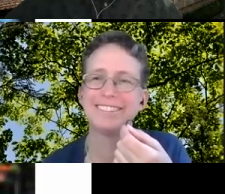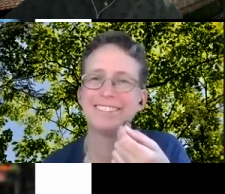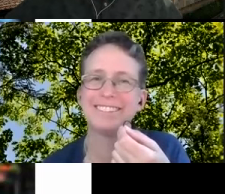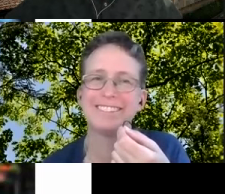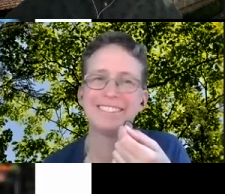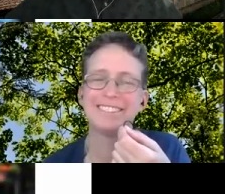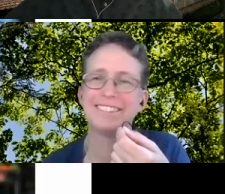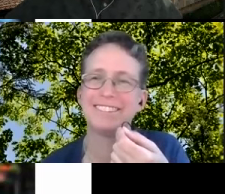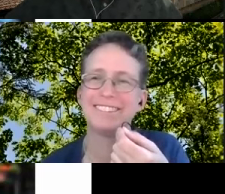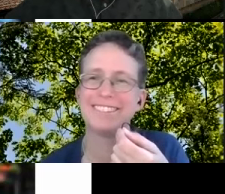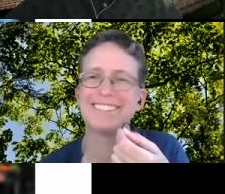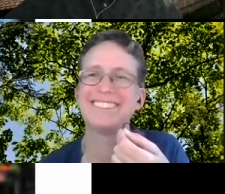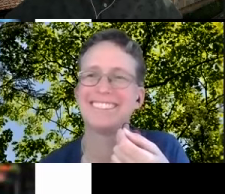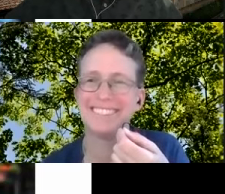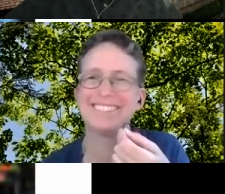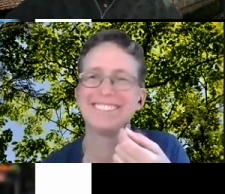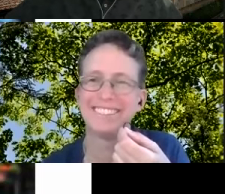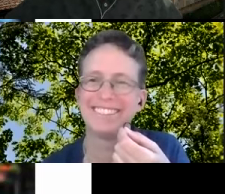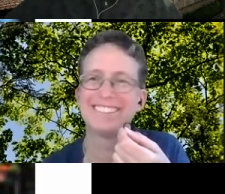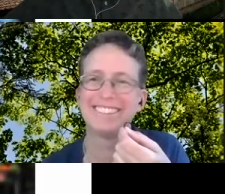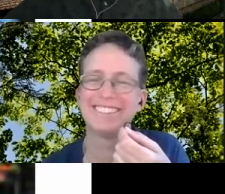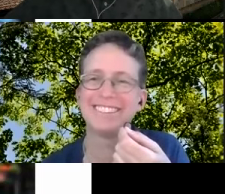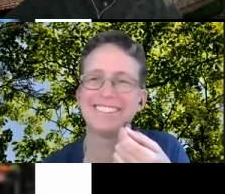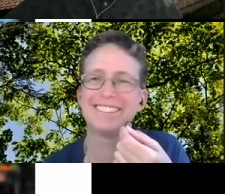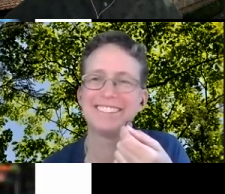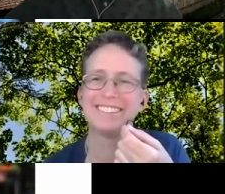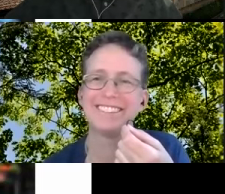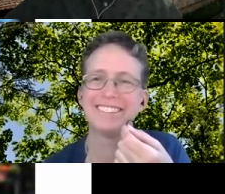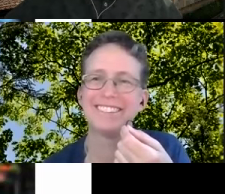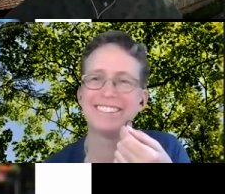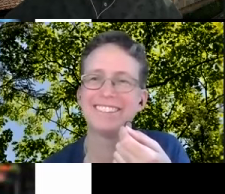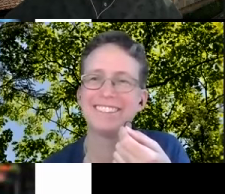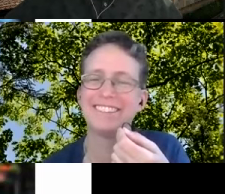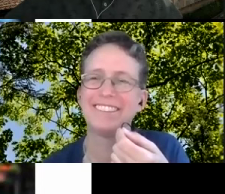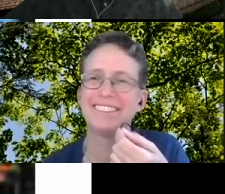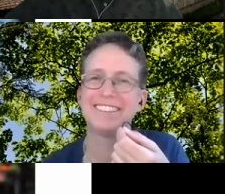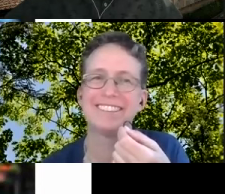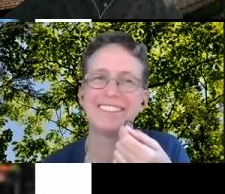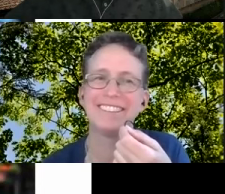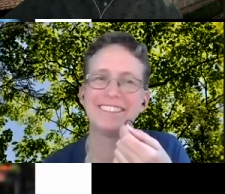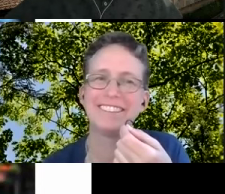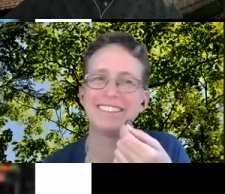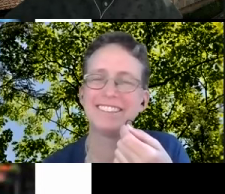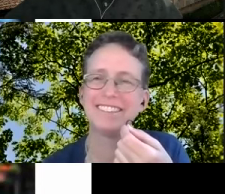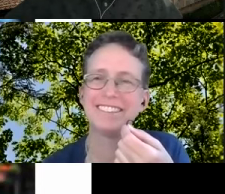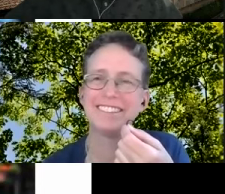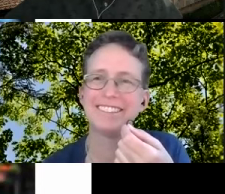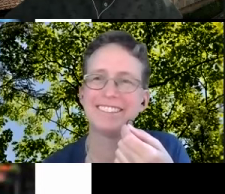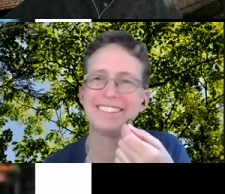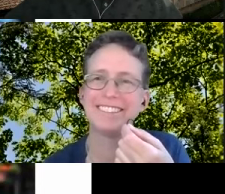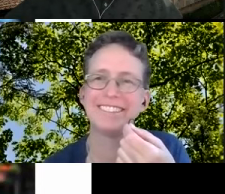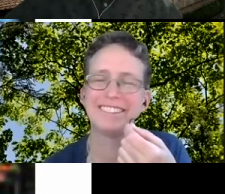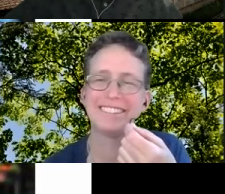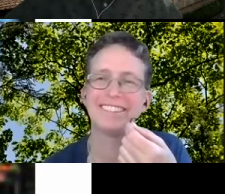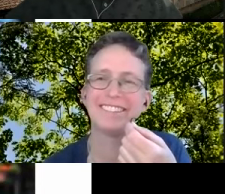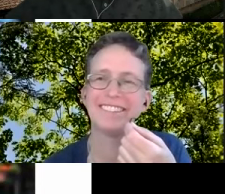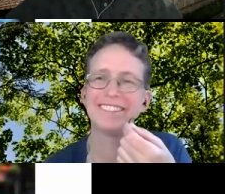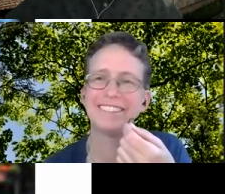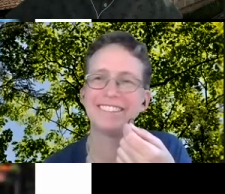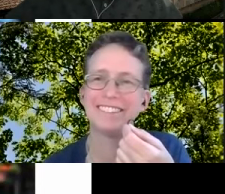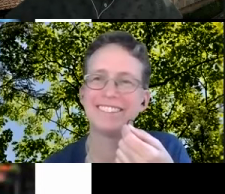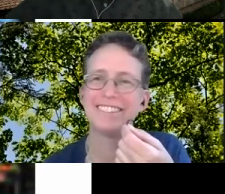but these discussions always, get really interesting and cover a whole lot of ground. So